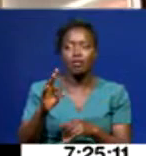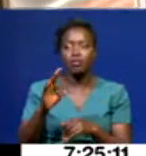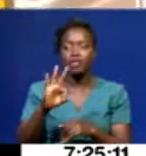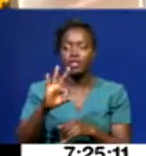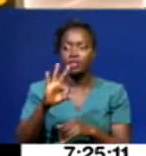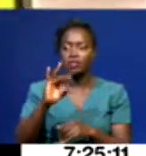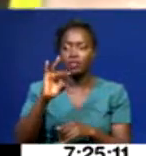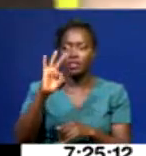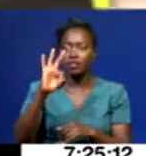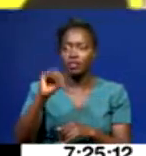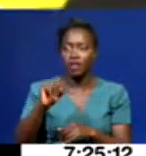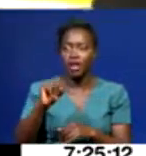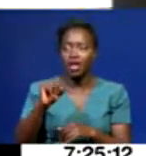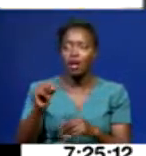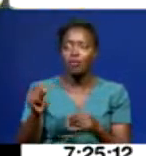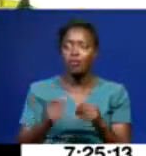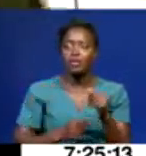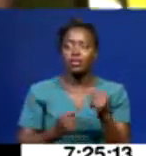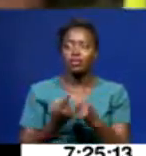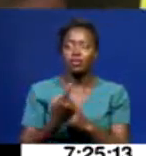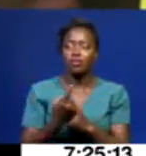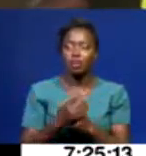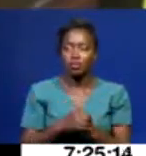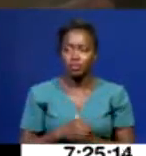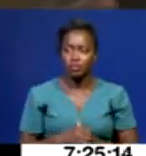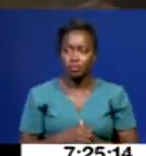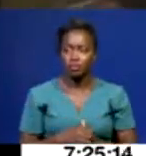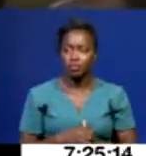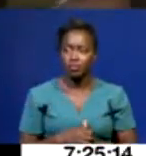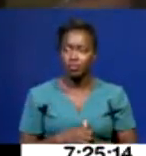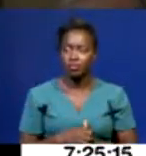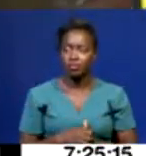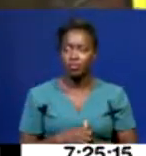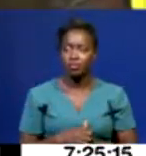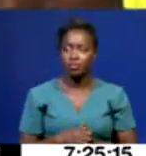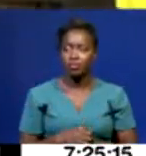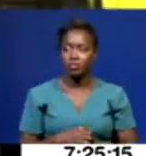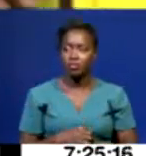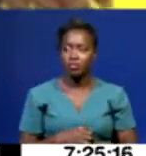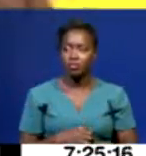itakayoandaliwa mwezi Novemba mwaka huu. Sela Unyango, Darubini Michezo.